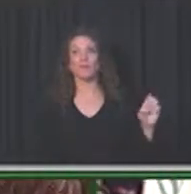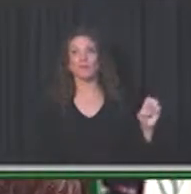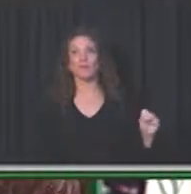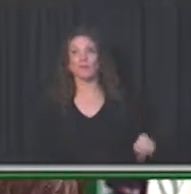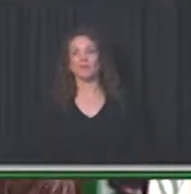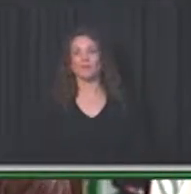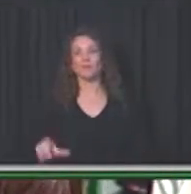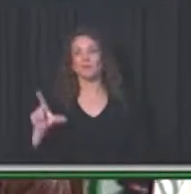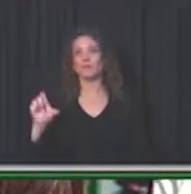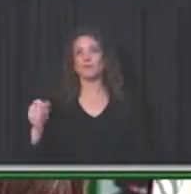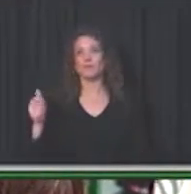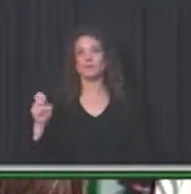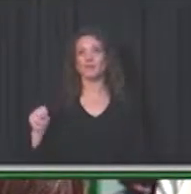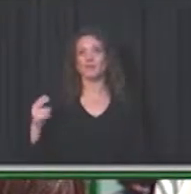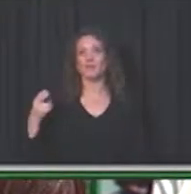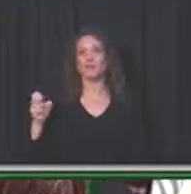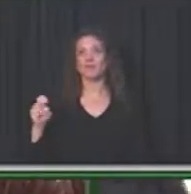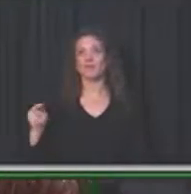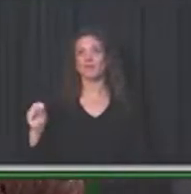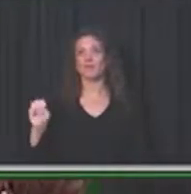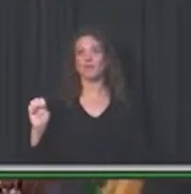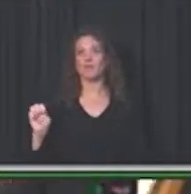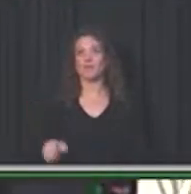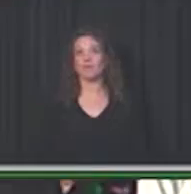Logan Hess.